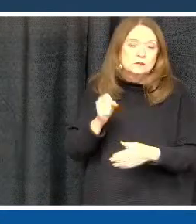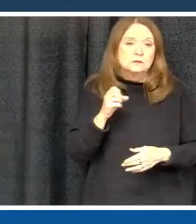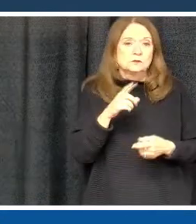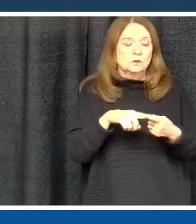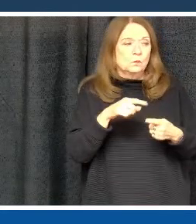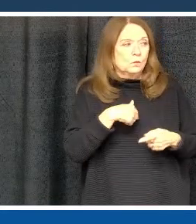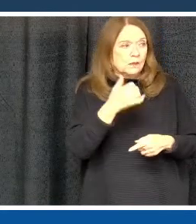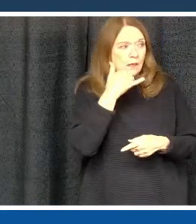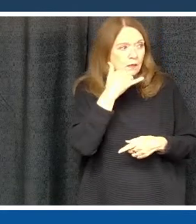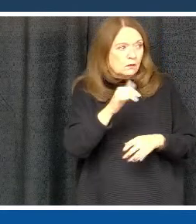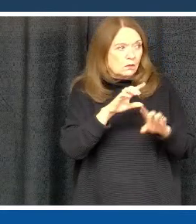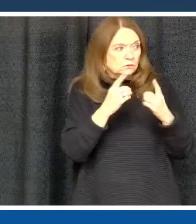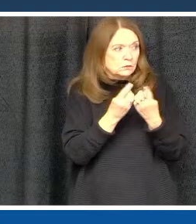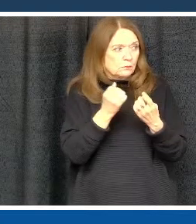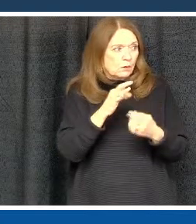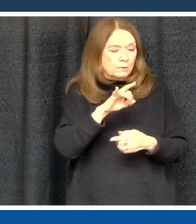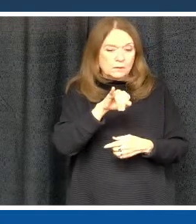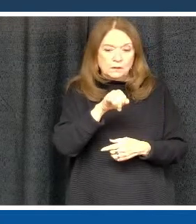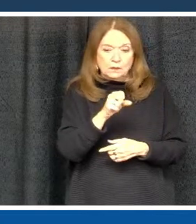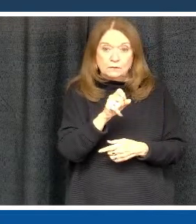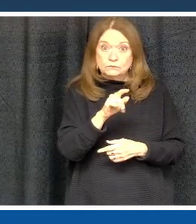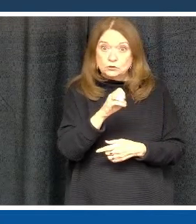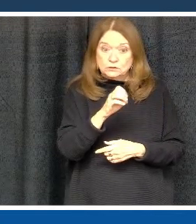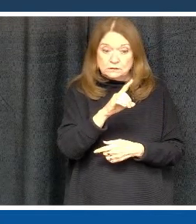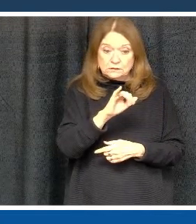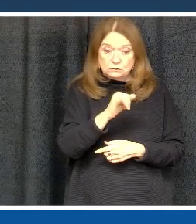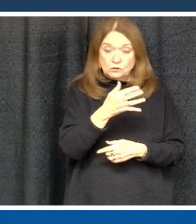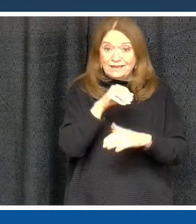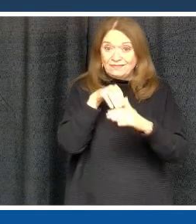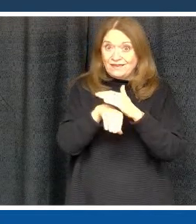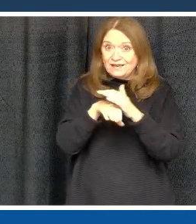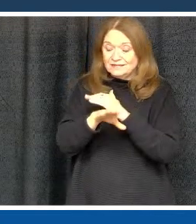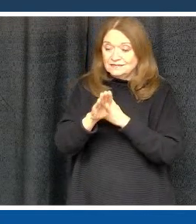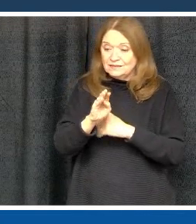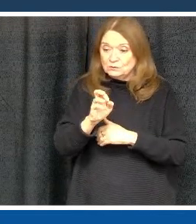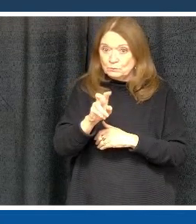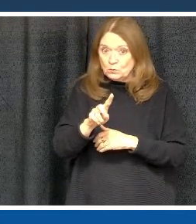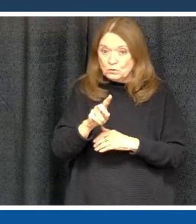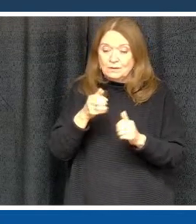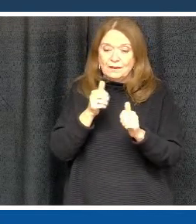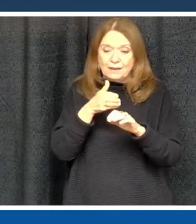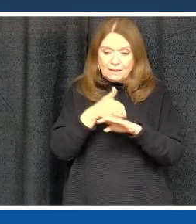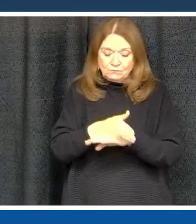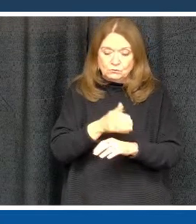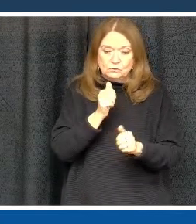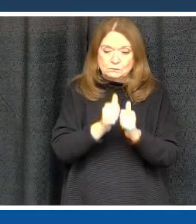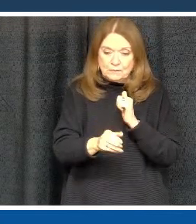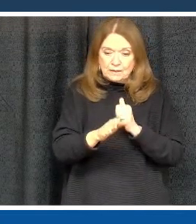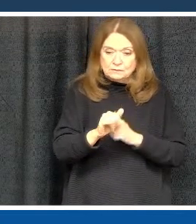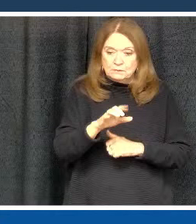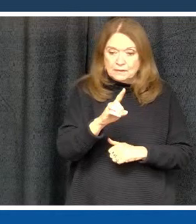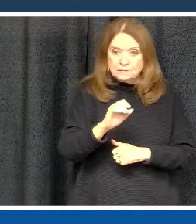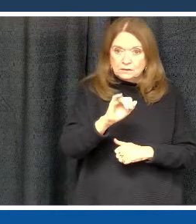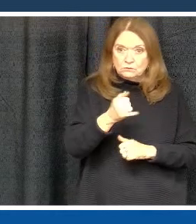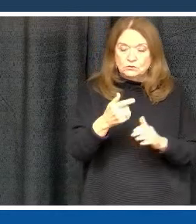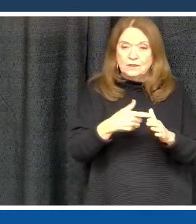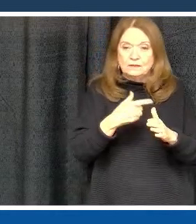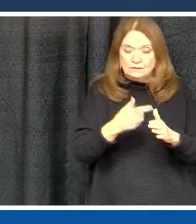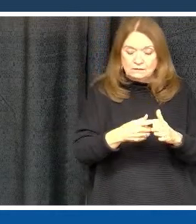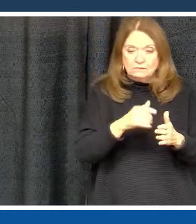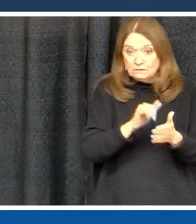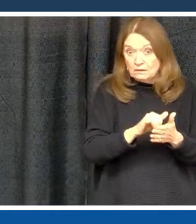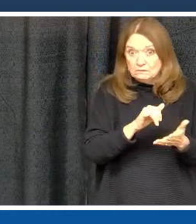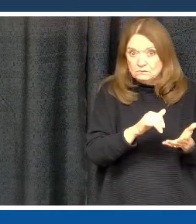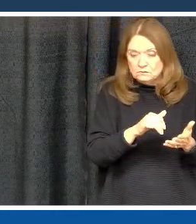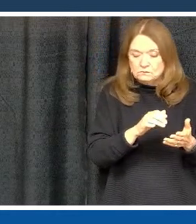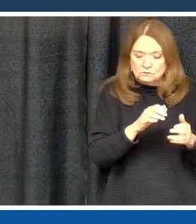called Department of Justice and the Access Board, once it's adopted by DOJ, it is enforceable. That's what I was told